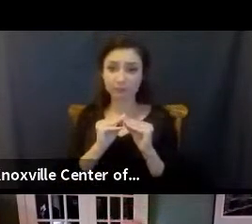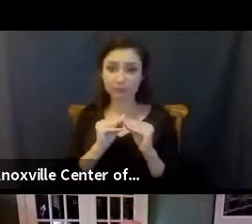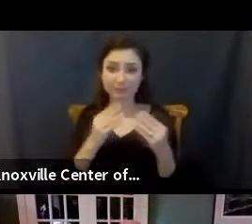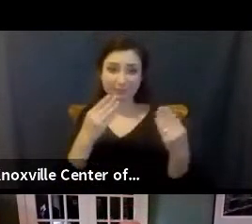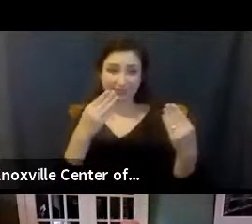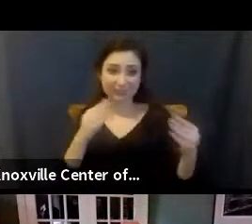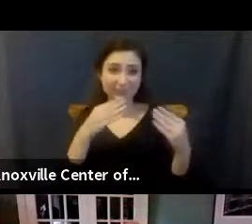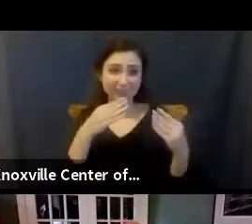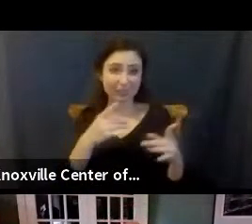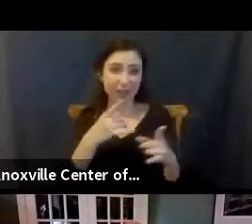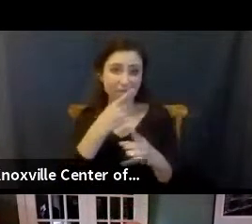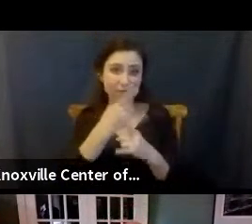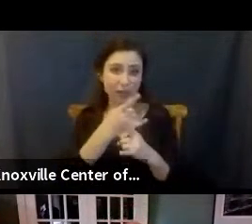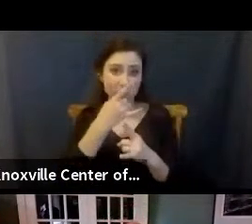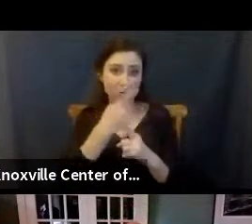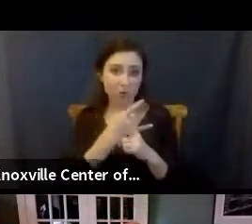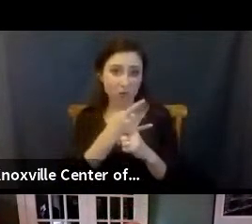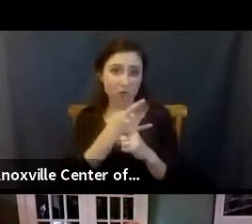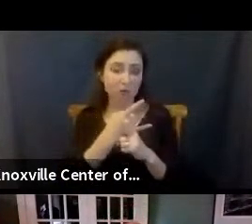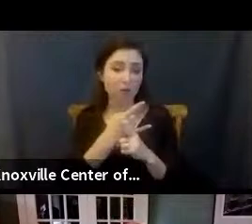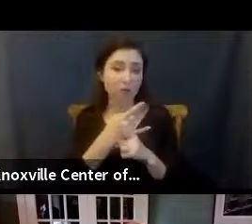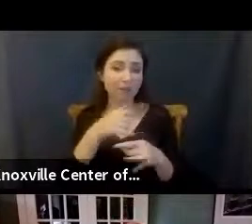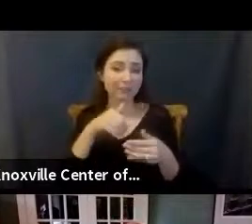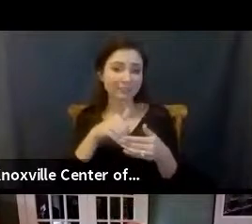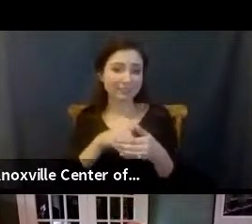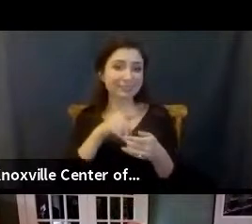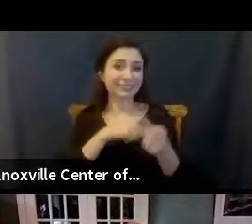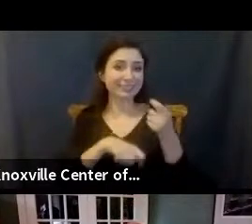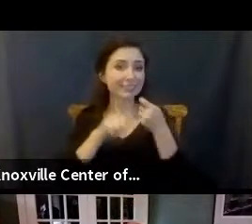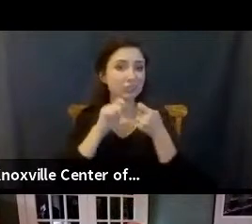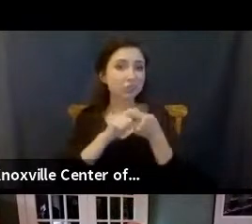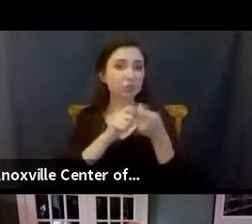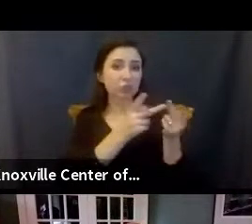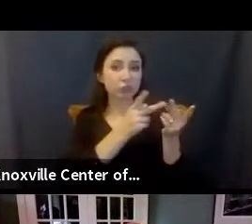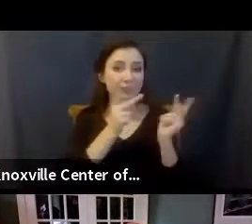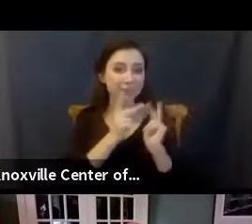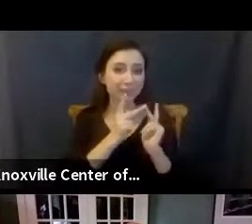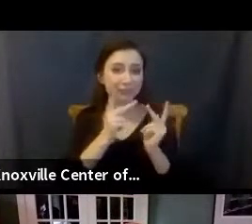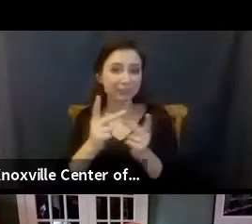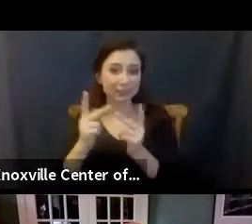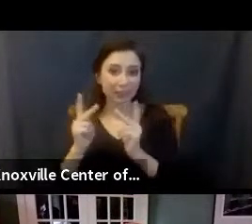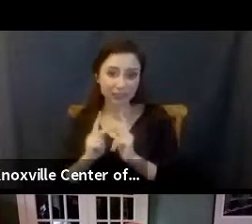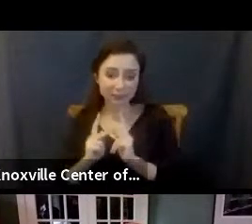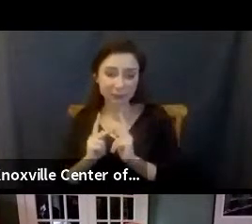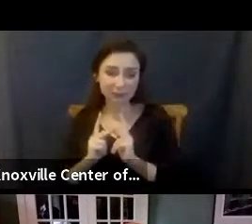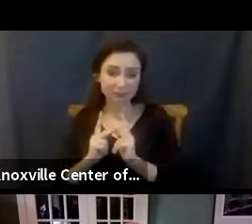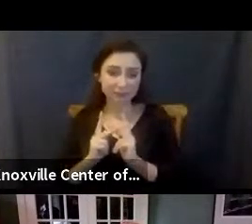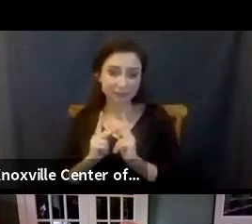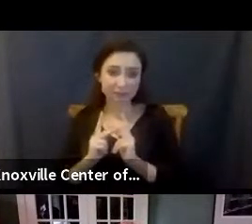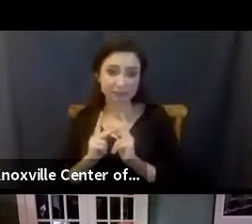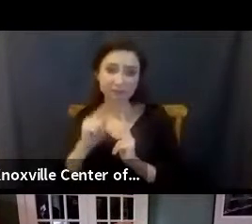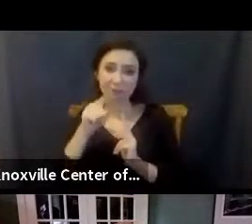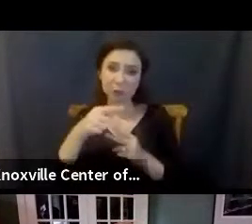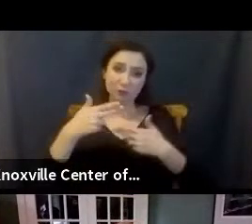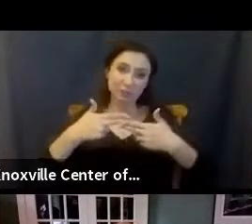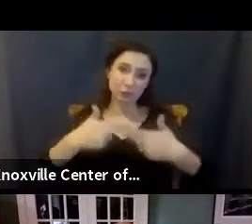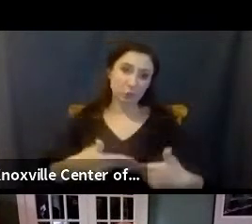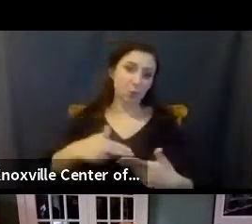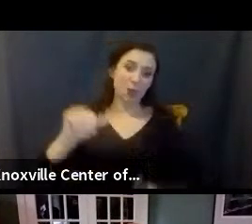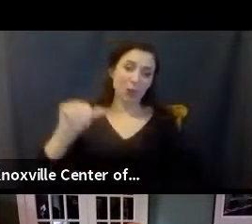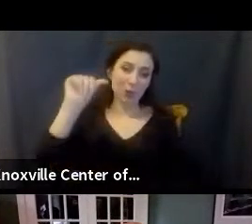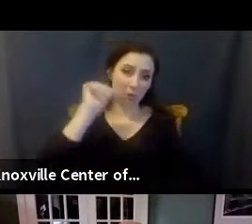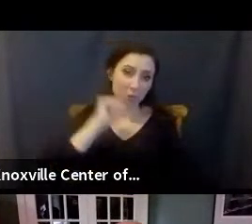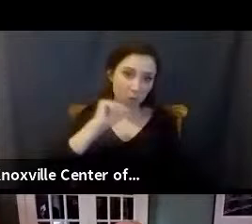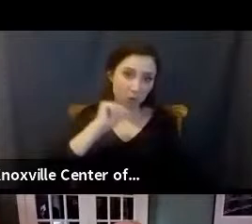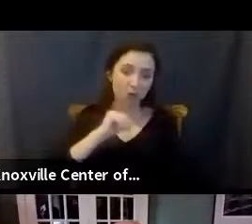sale of alcohol in certain establishments, essentially what you all term bars, which